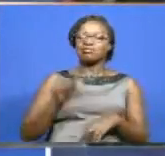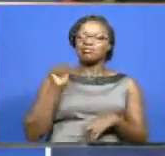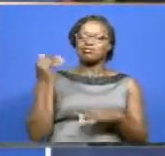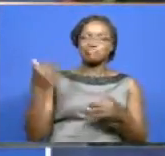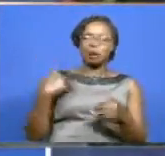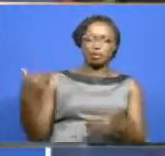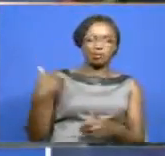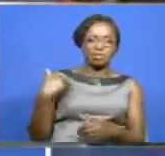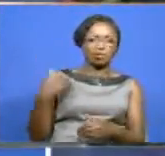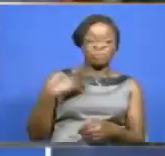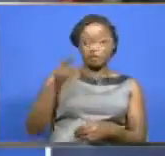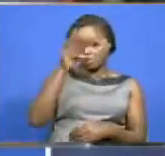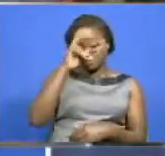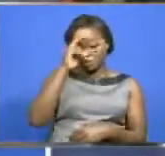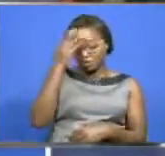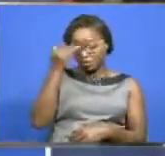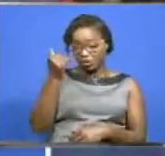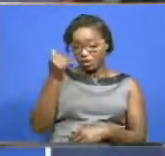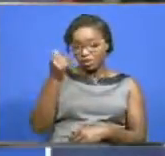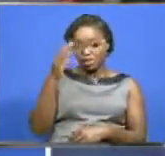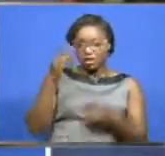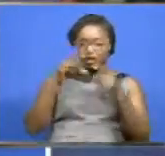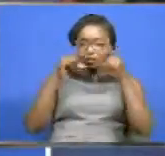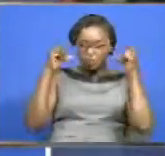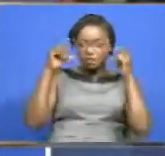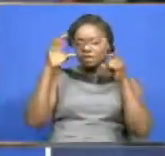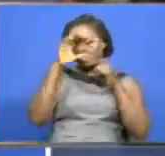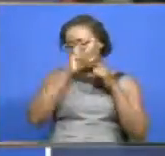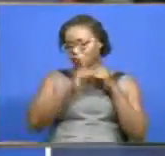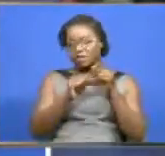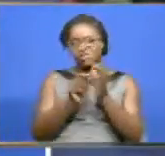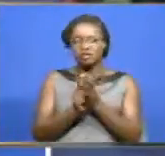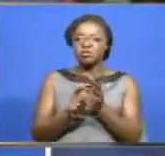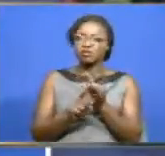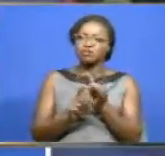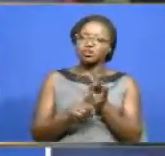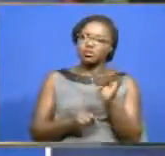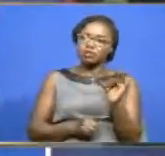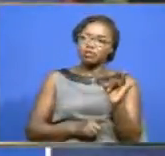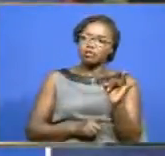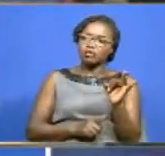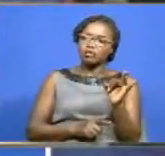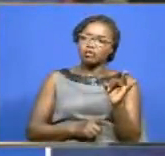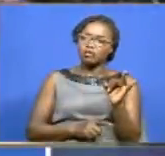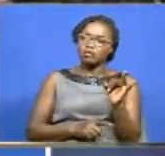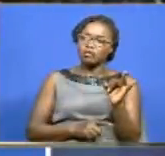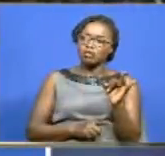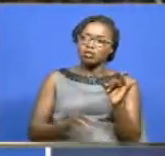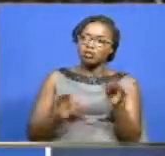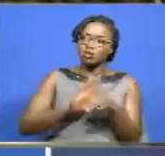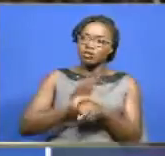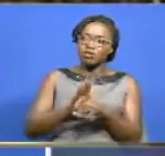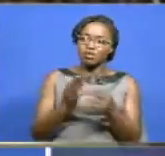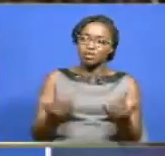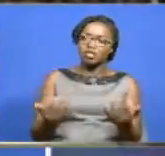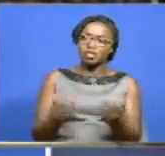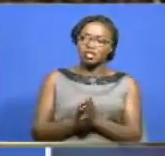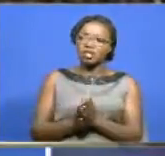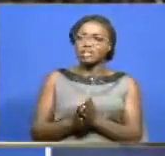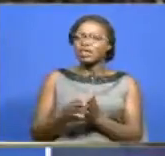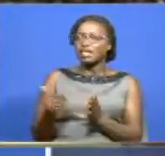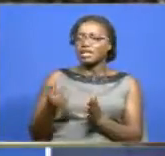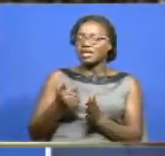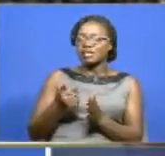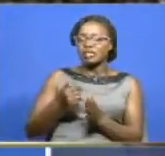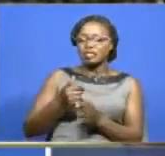policemen, especially because they don't have masks and they don't have the kits for COVID-19. Some of them are so much into